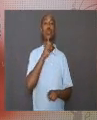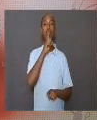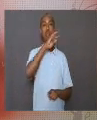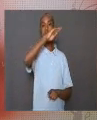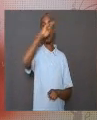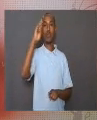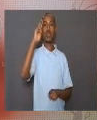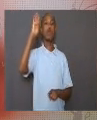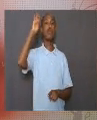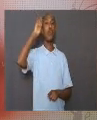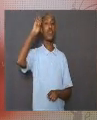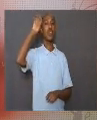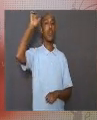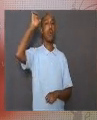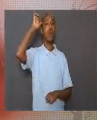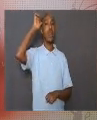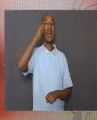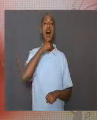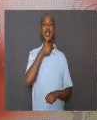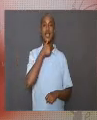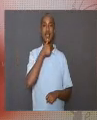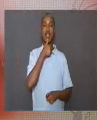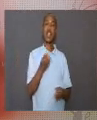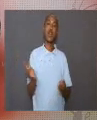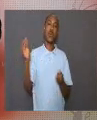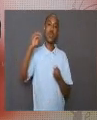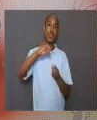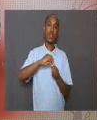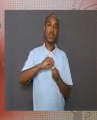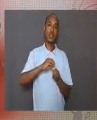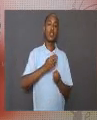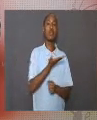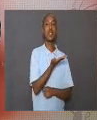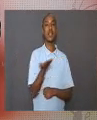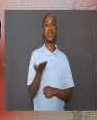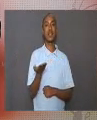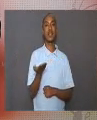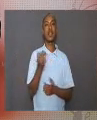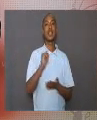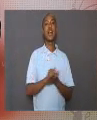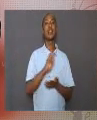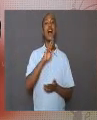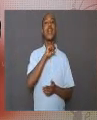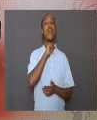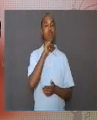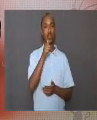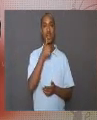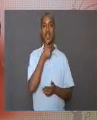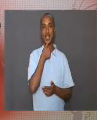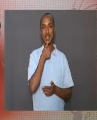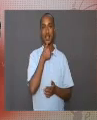because Bronsted-Lowry acids include substances that are not